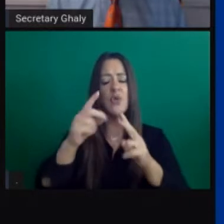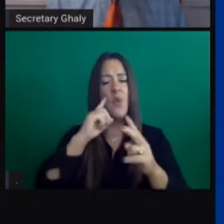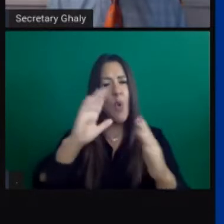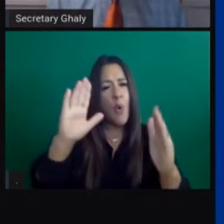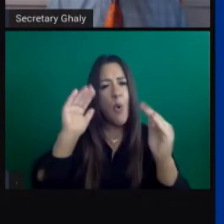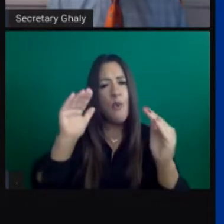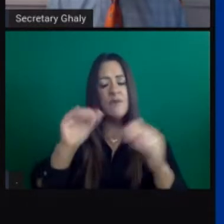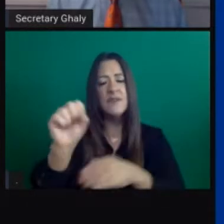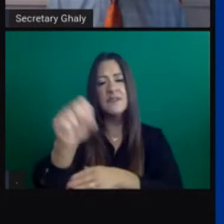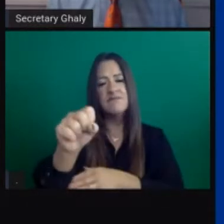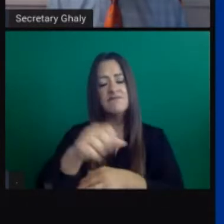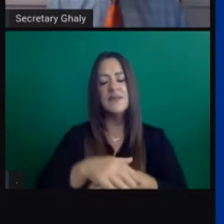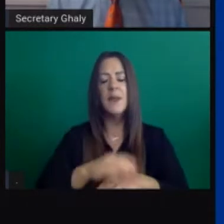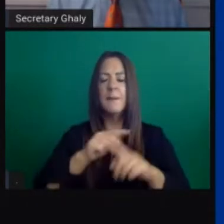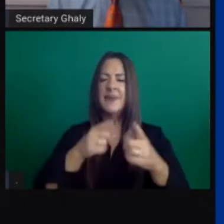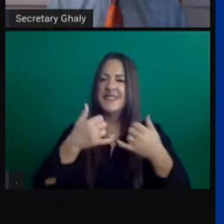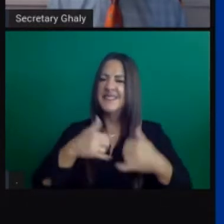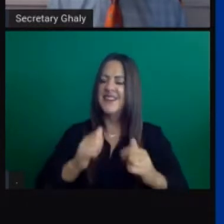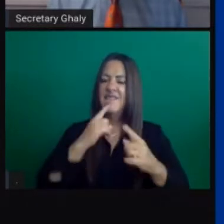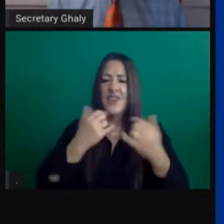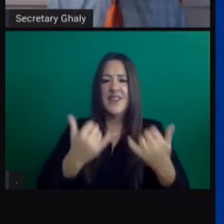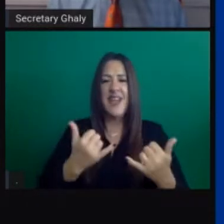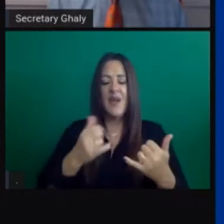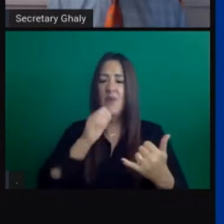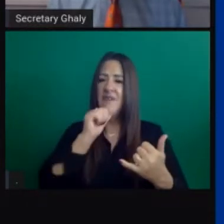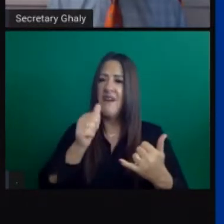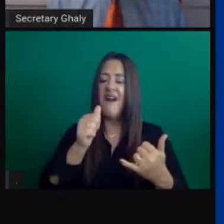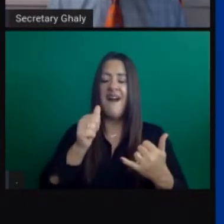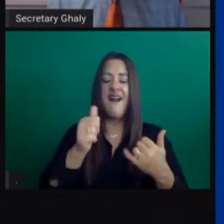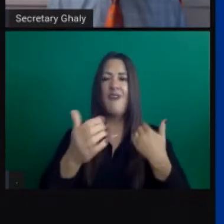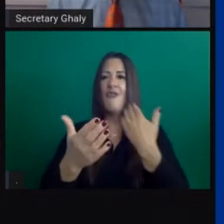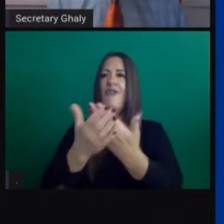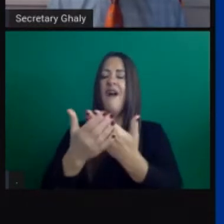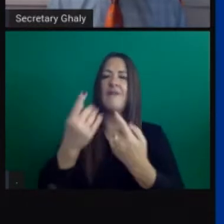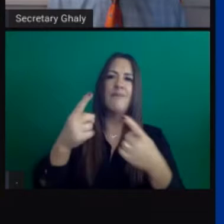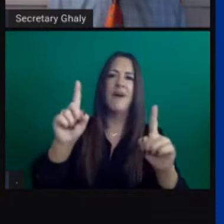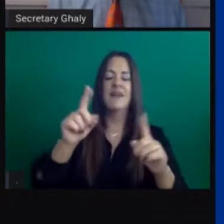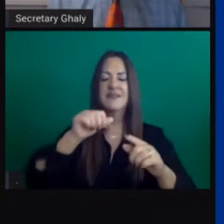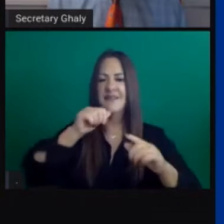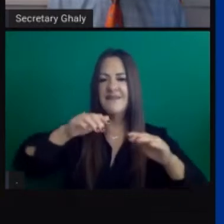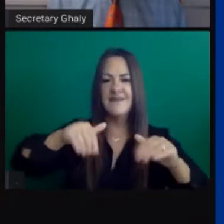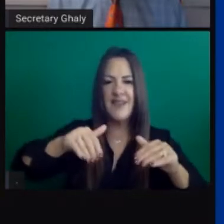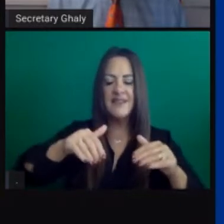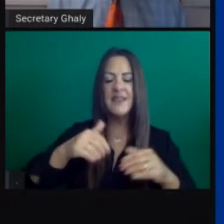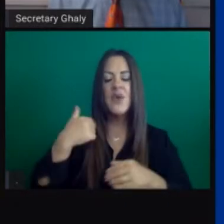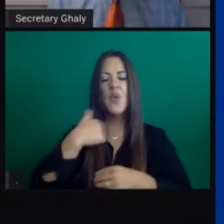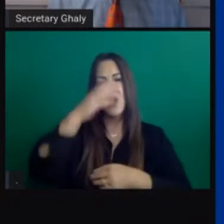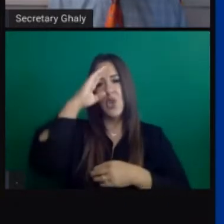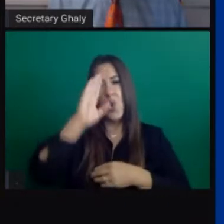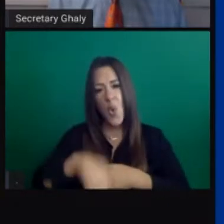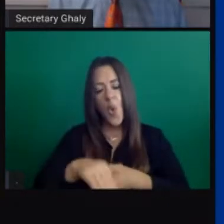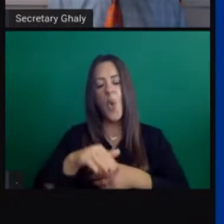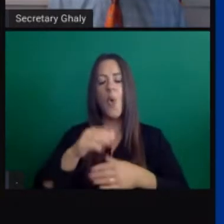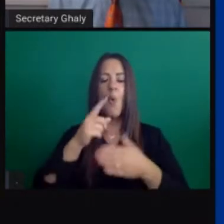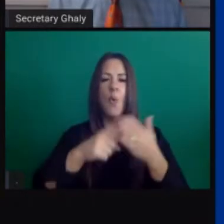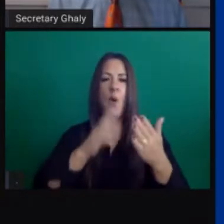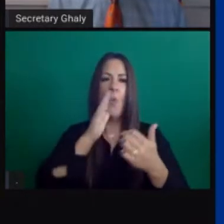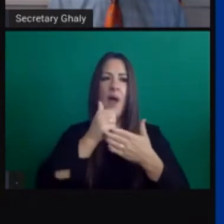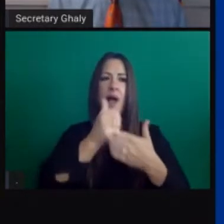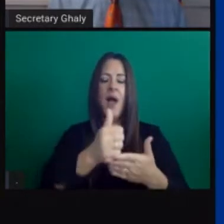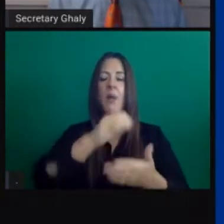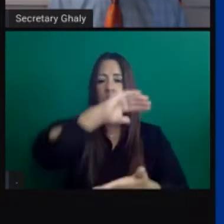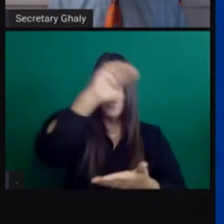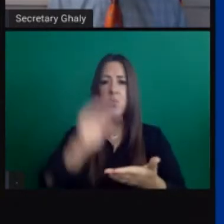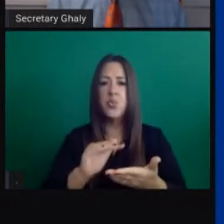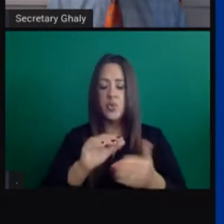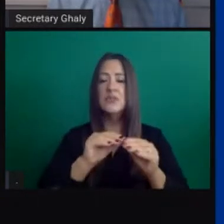moment, we still need to continue to do the things that help us get our effective rate down, our cases down